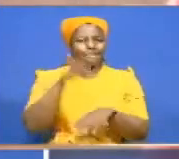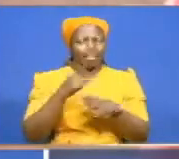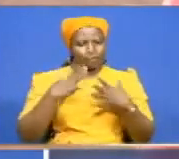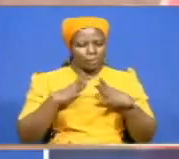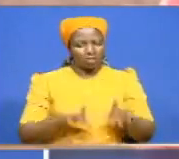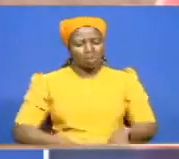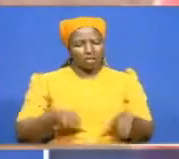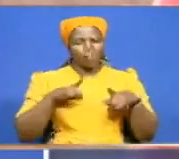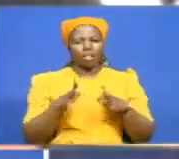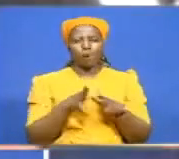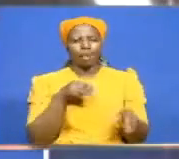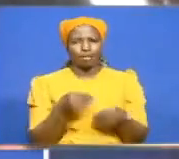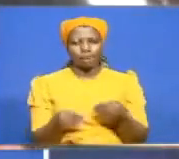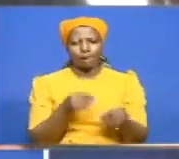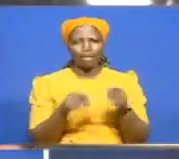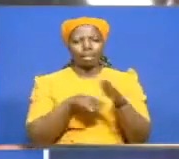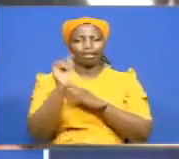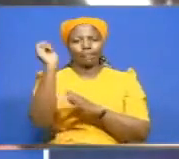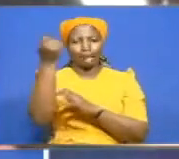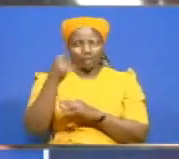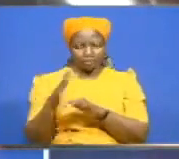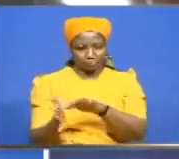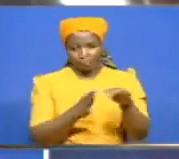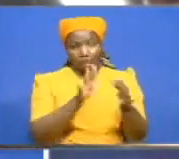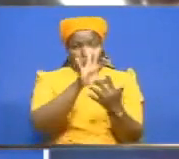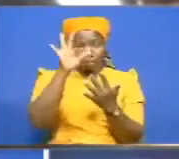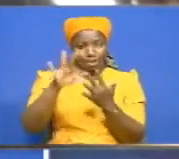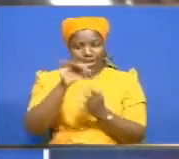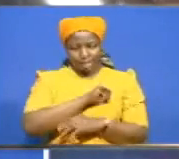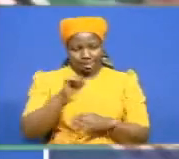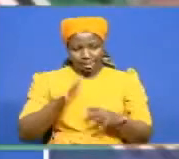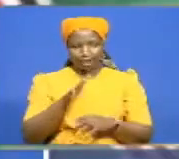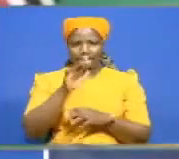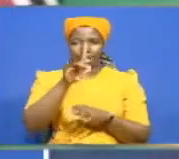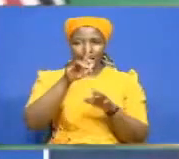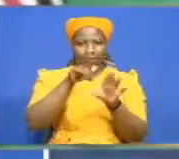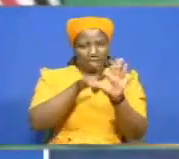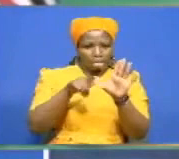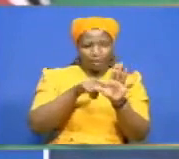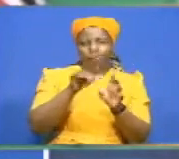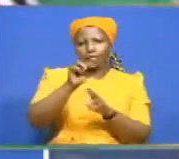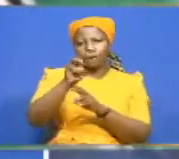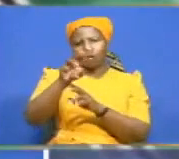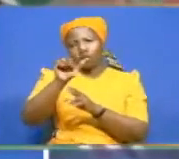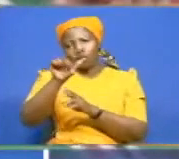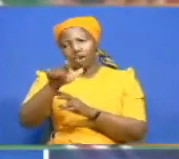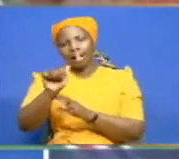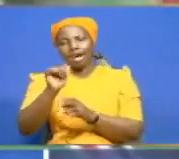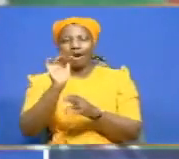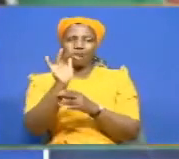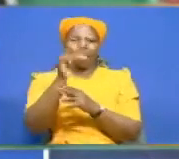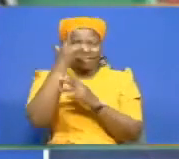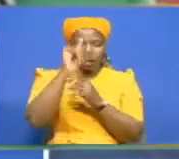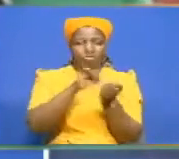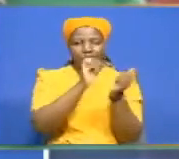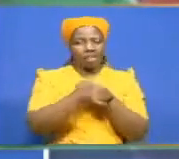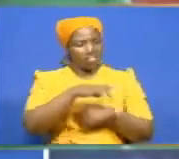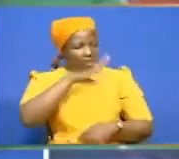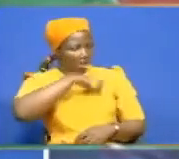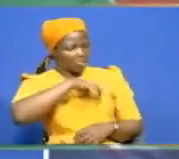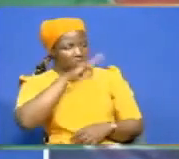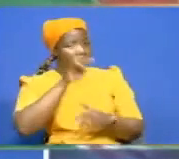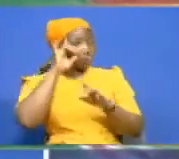with disabilities in Kenya. Meanwhile, nominated Senator Isaac Mwaura has called for a change of attitudes towards persons living